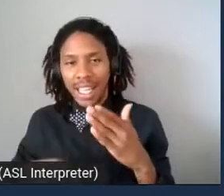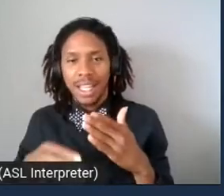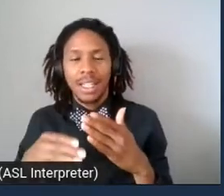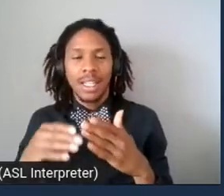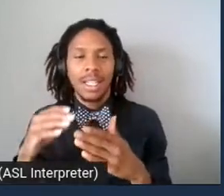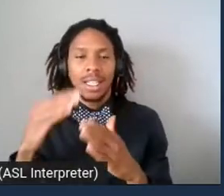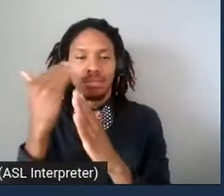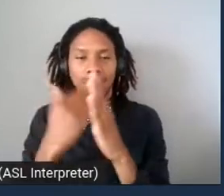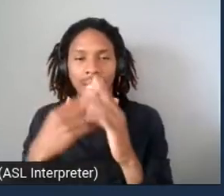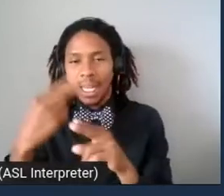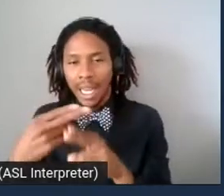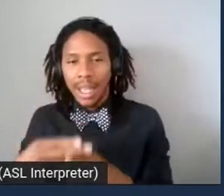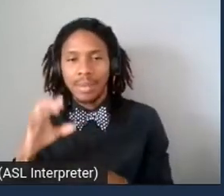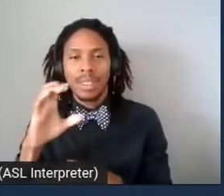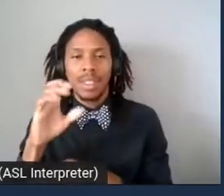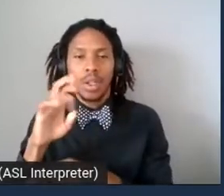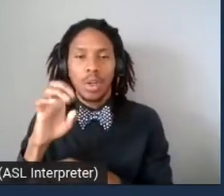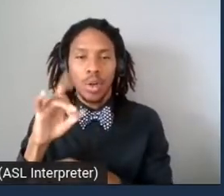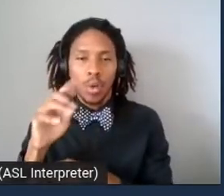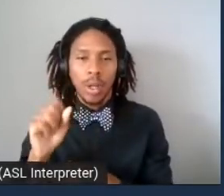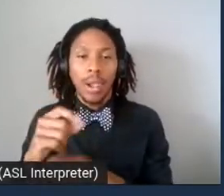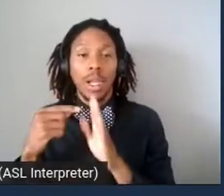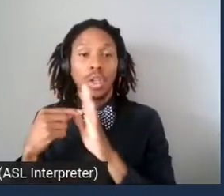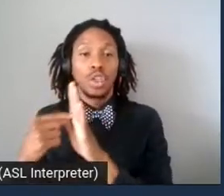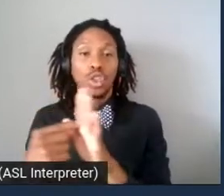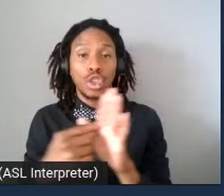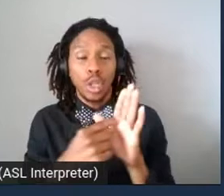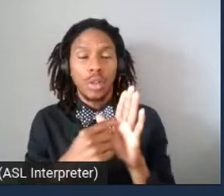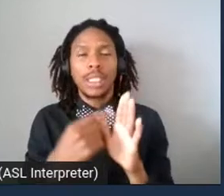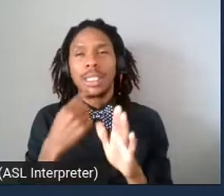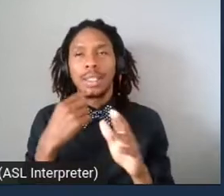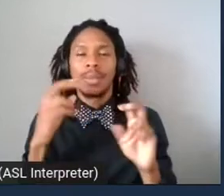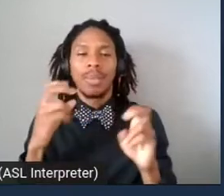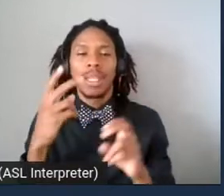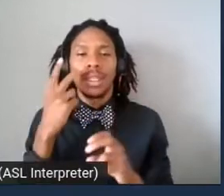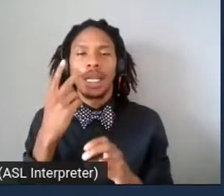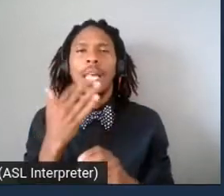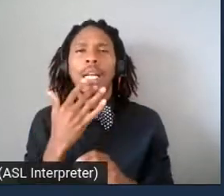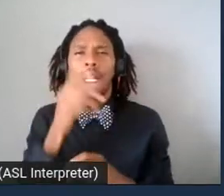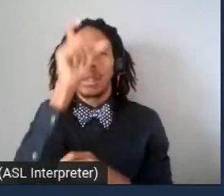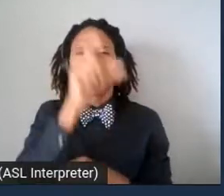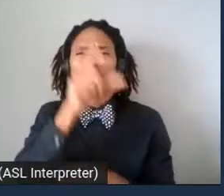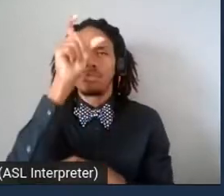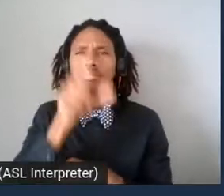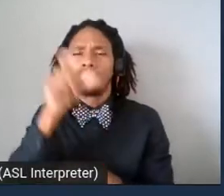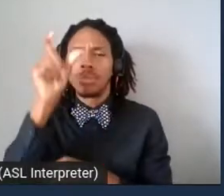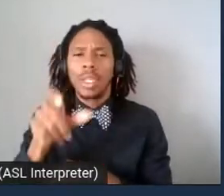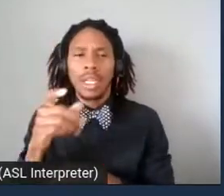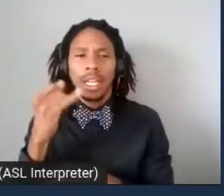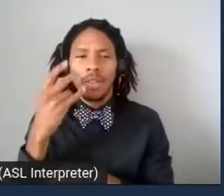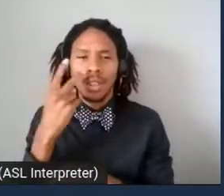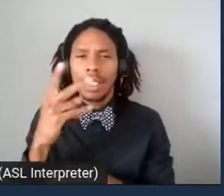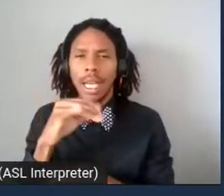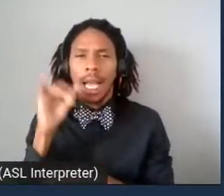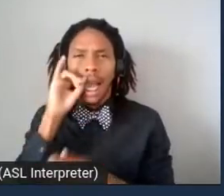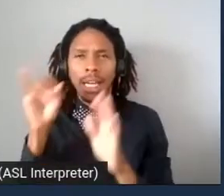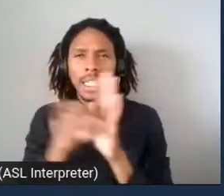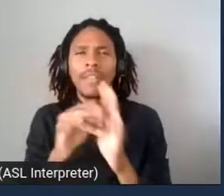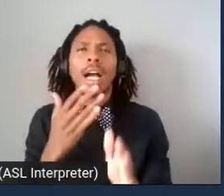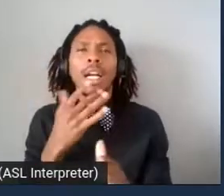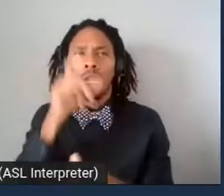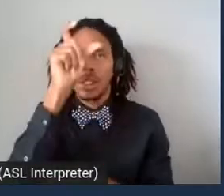to show the demo, you can actually say, let's see where the color bars are. So if you look, it identified the color